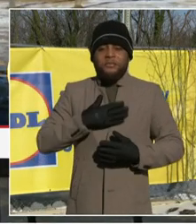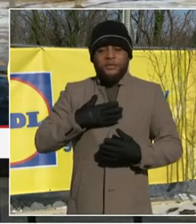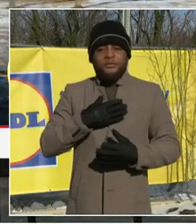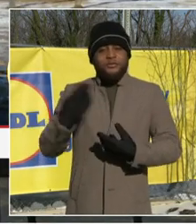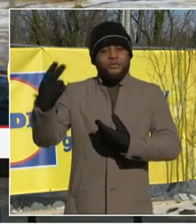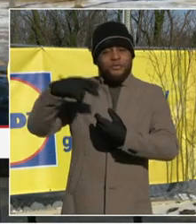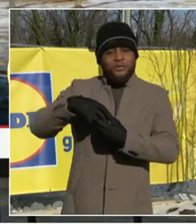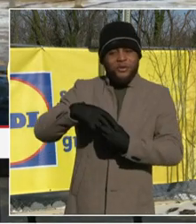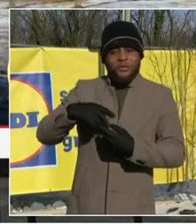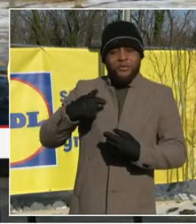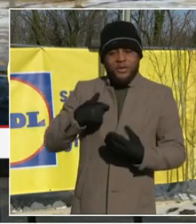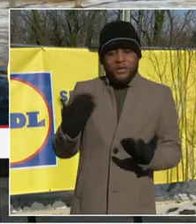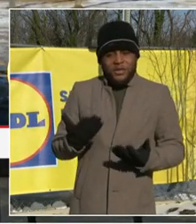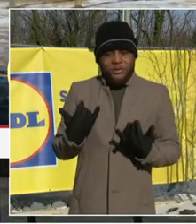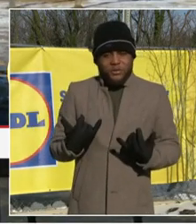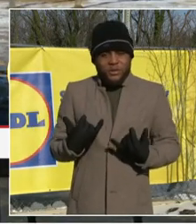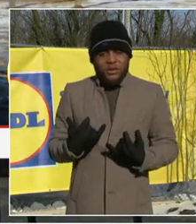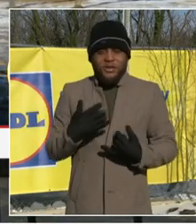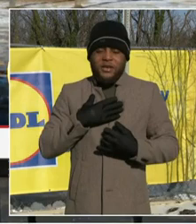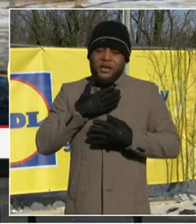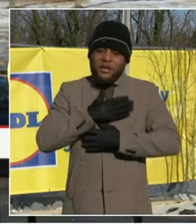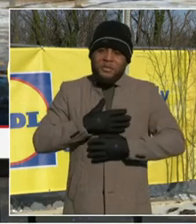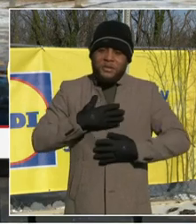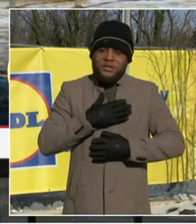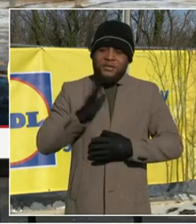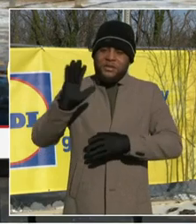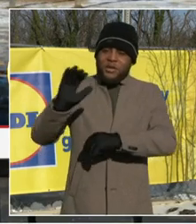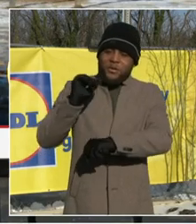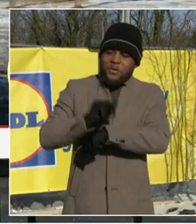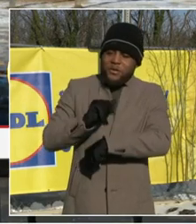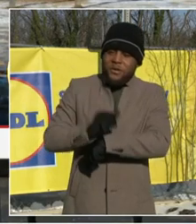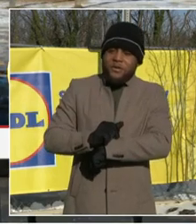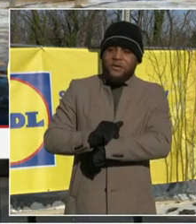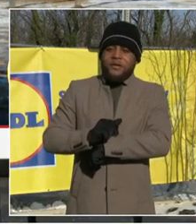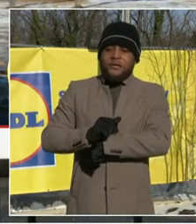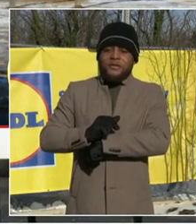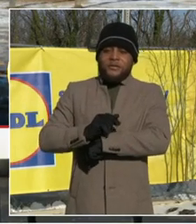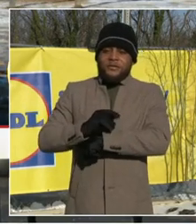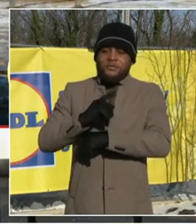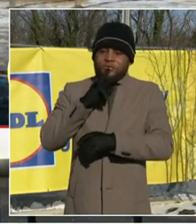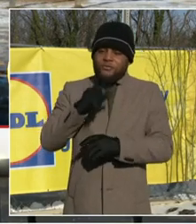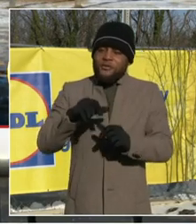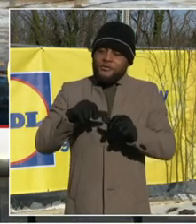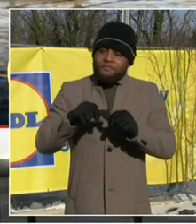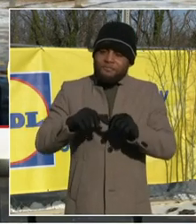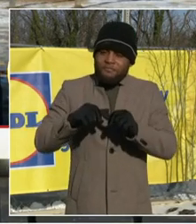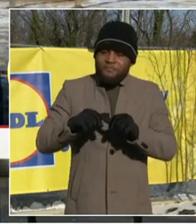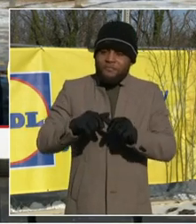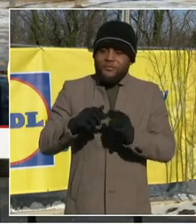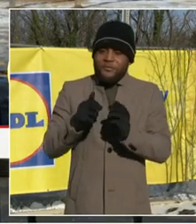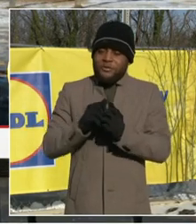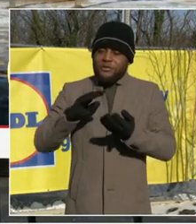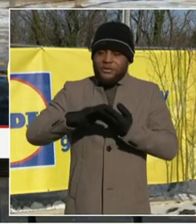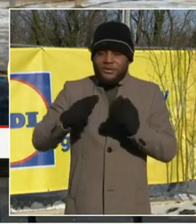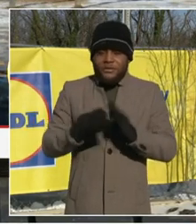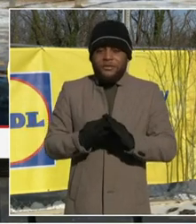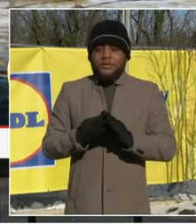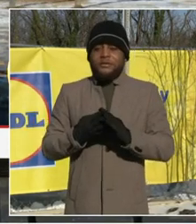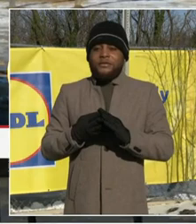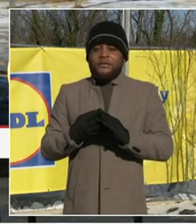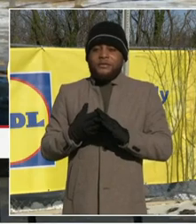some appreciation for the work that they've done in sticking with the city and sticking with the community. But not just sticking